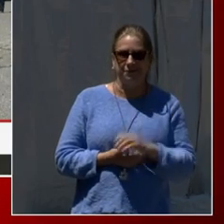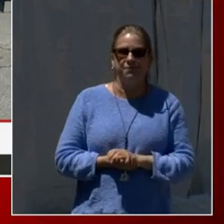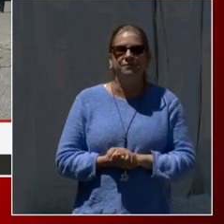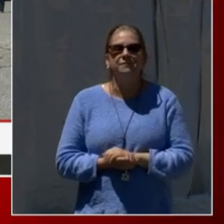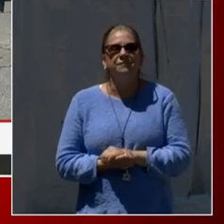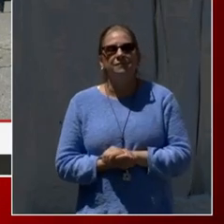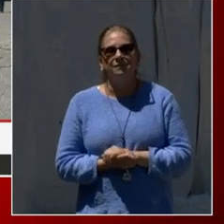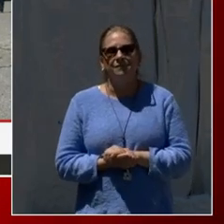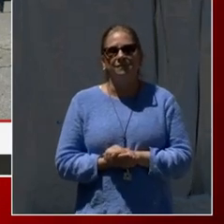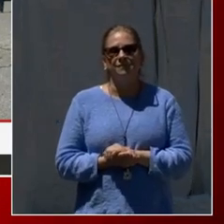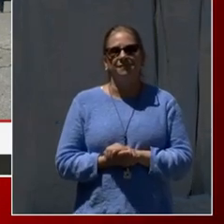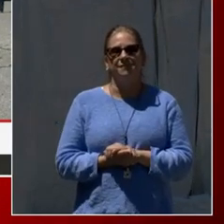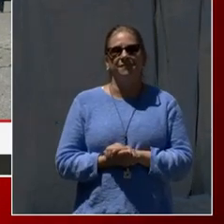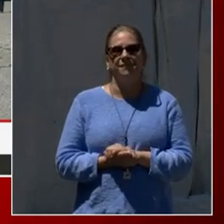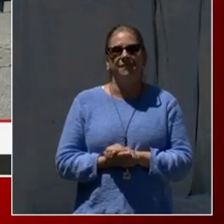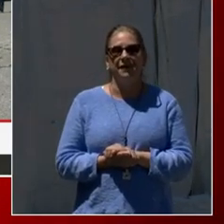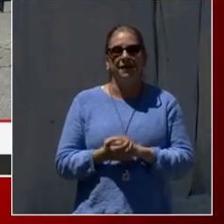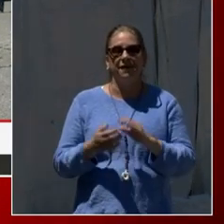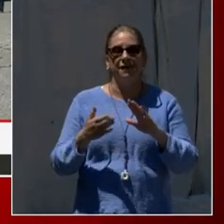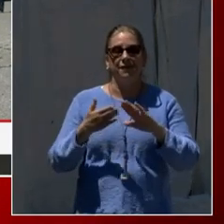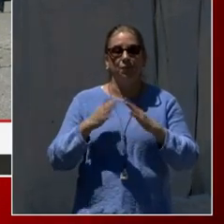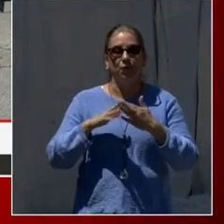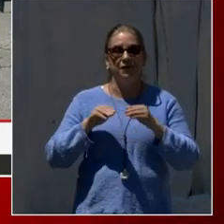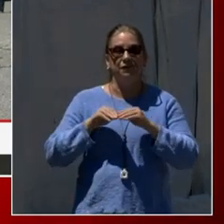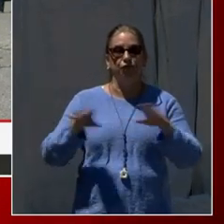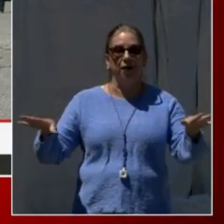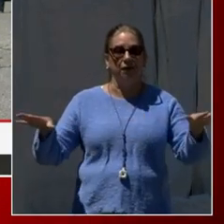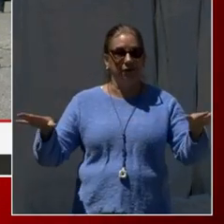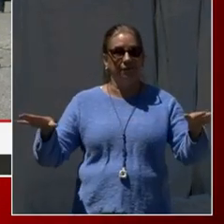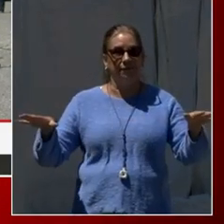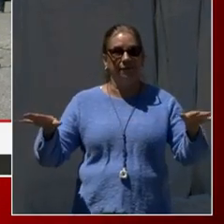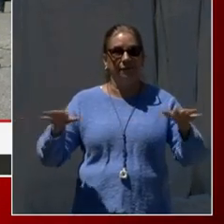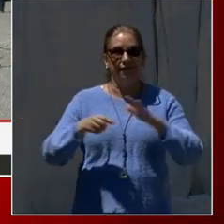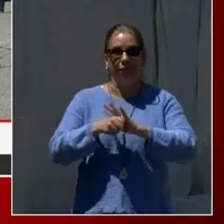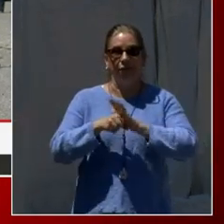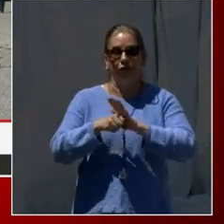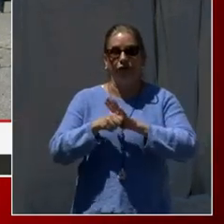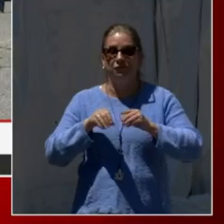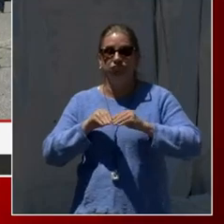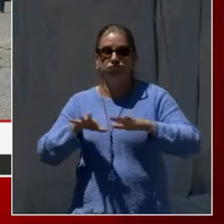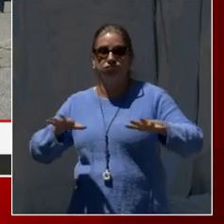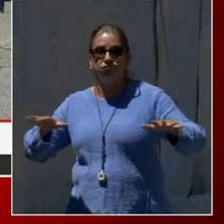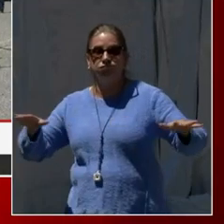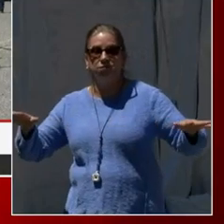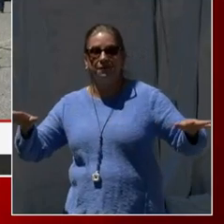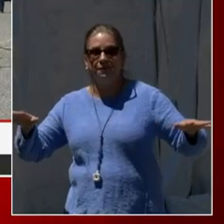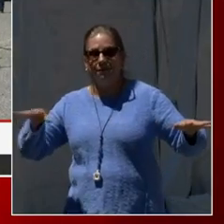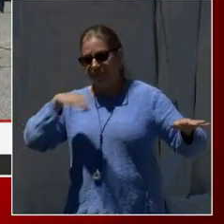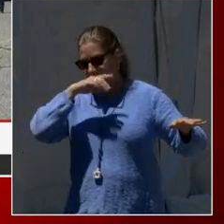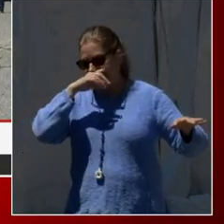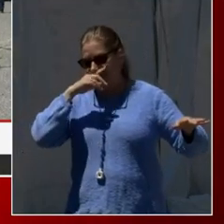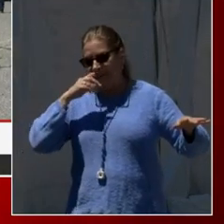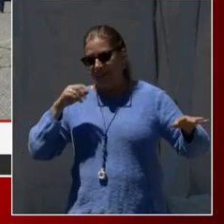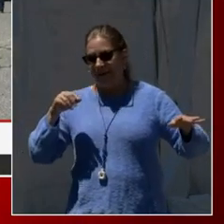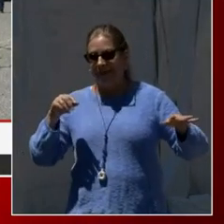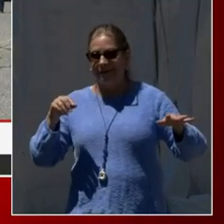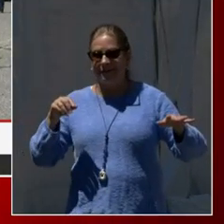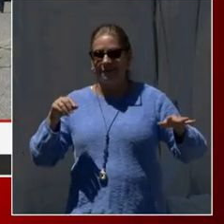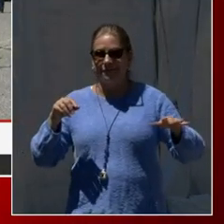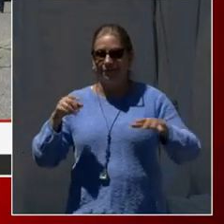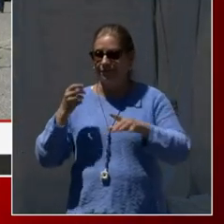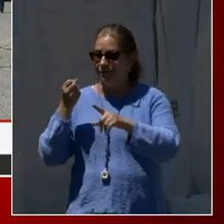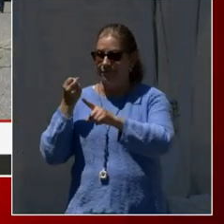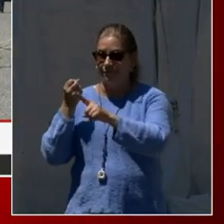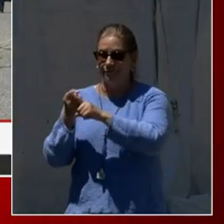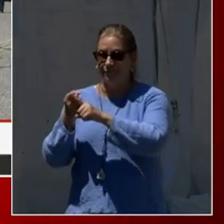that the community spread is based on symptom onset. And there's another factor that I want you to take into consideration as